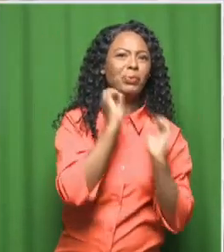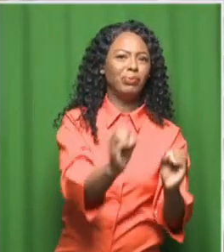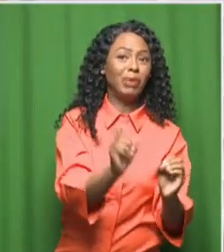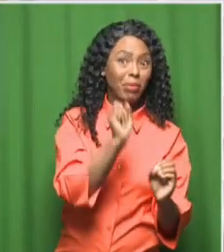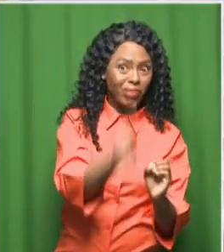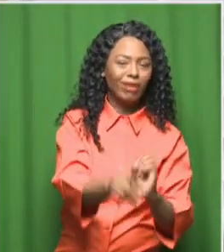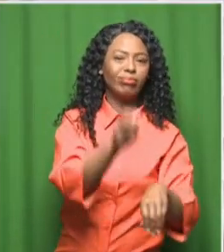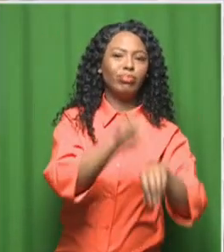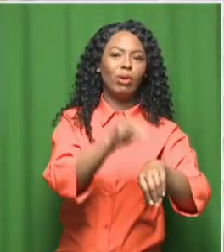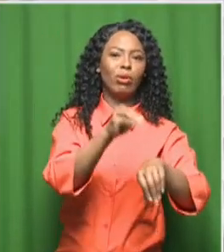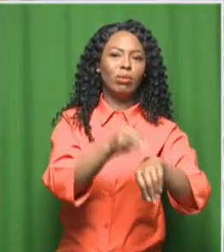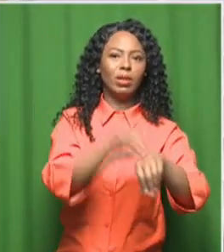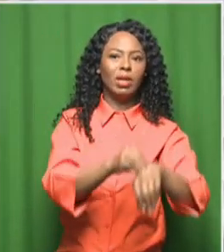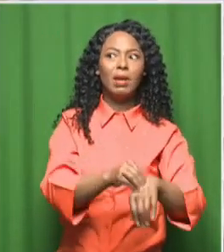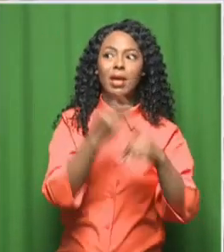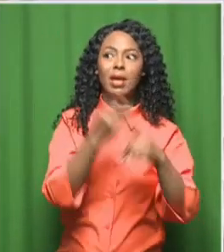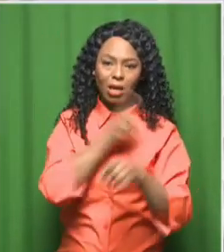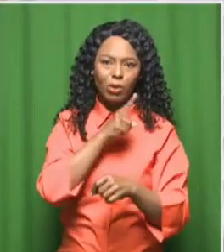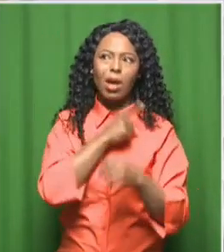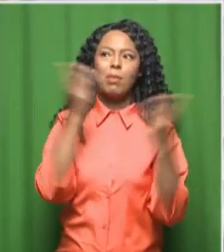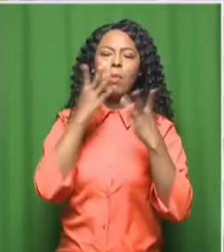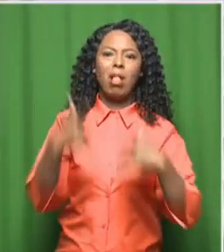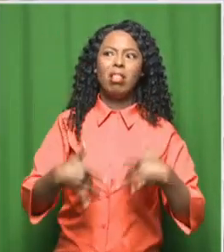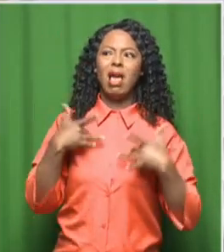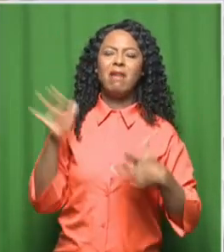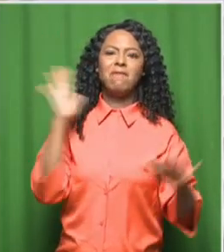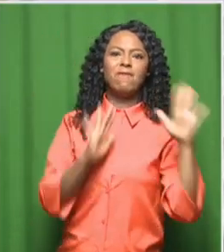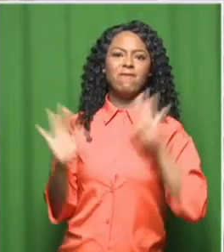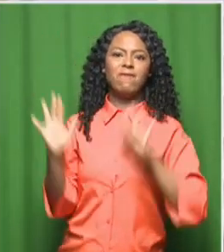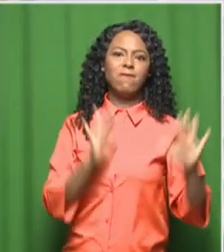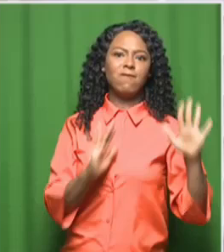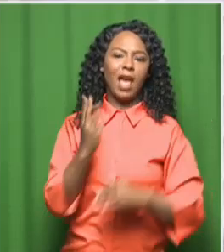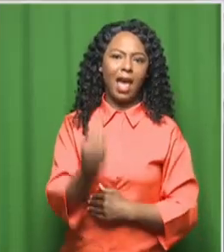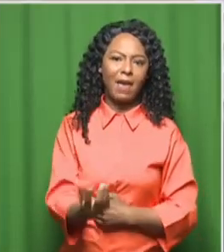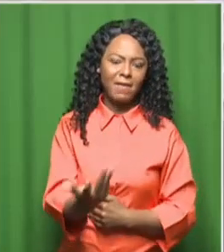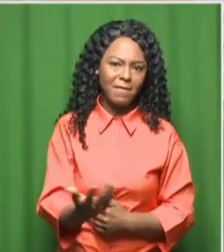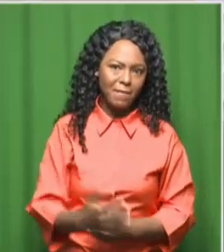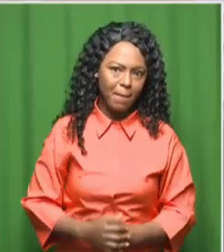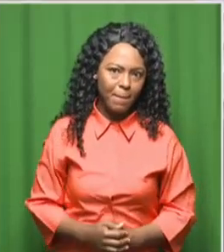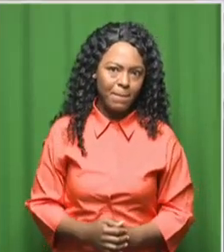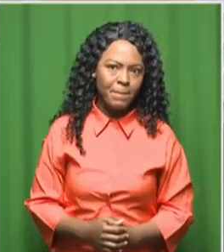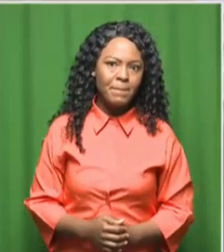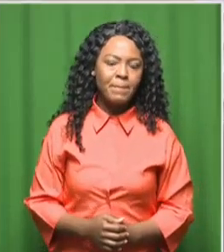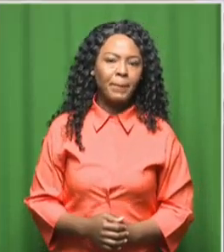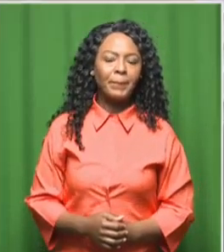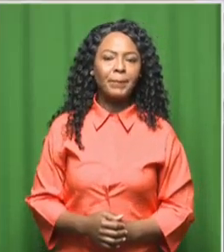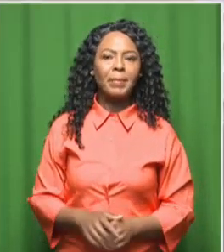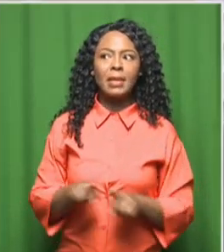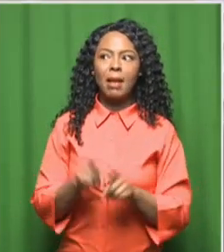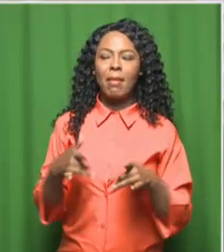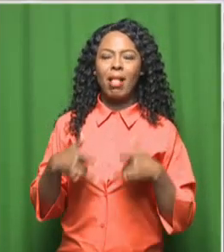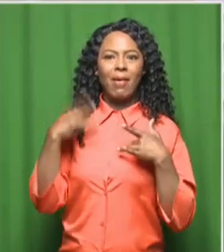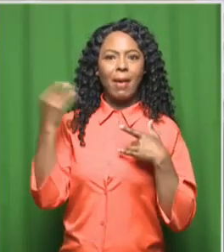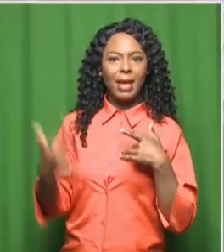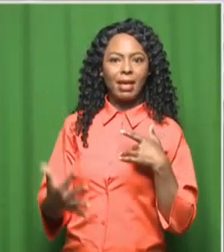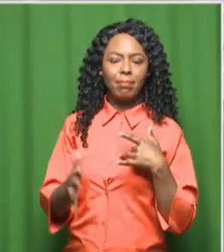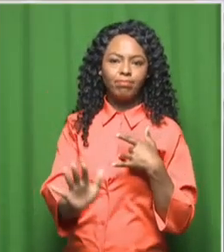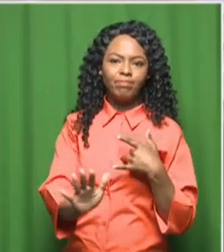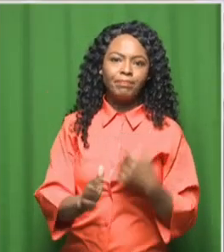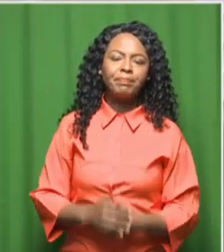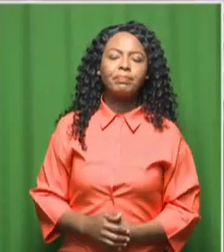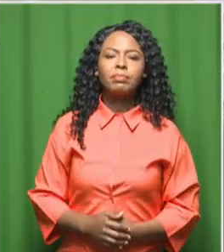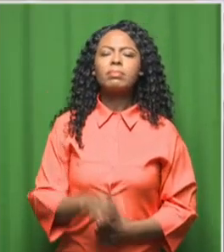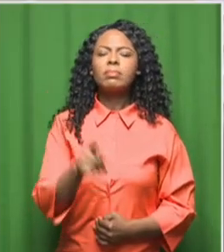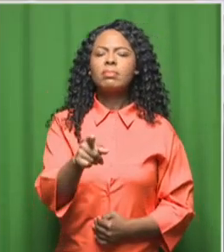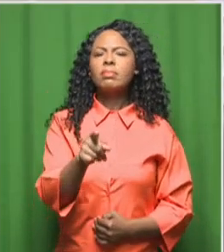a cost of living crisis that some of us have experienced over the last while. When you talk about those structural issues,